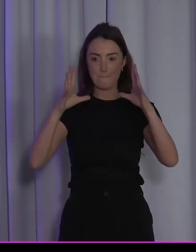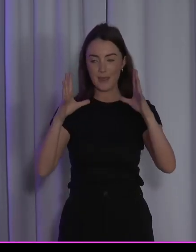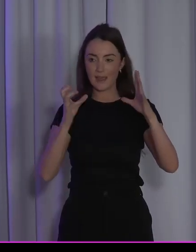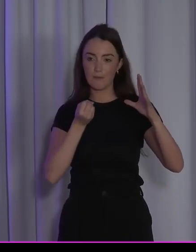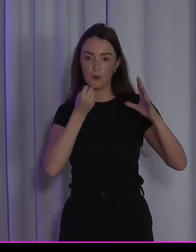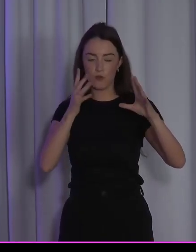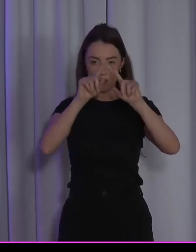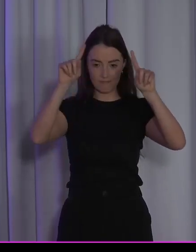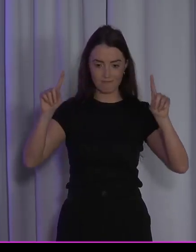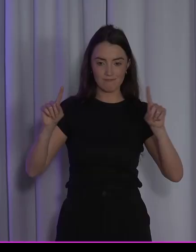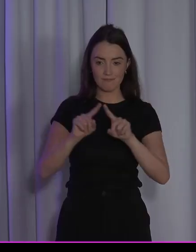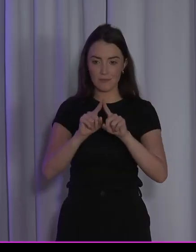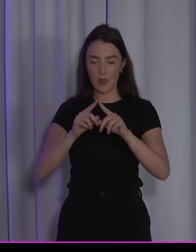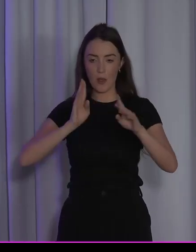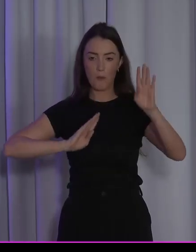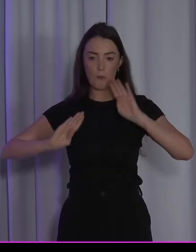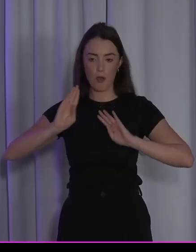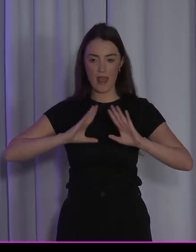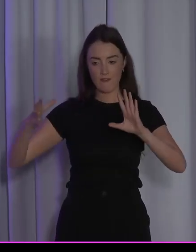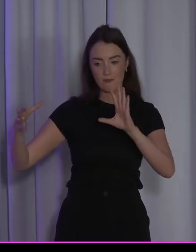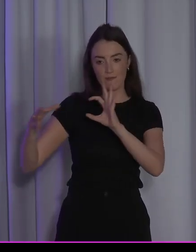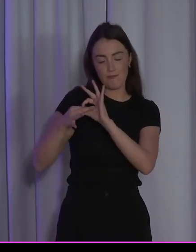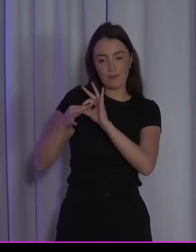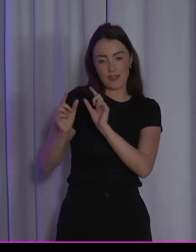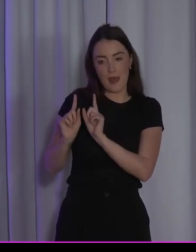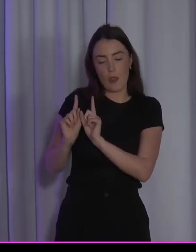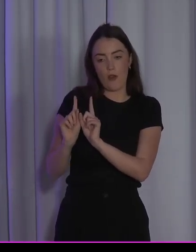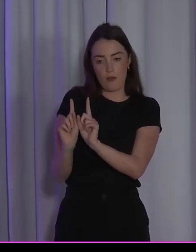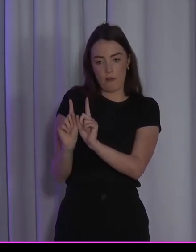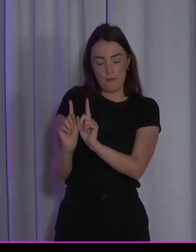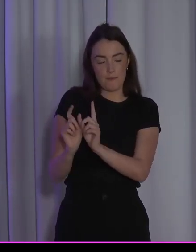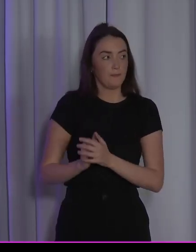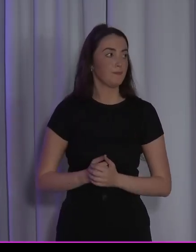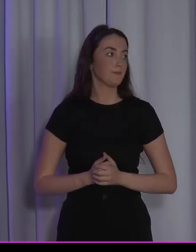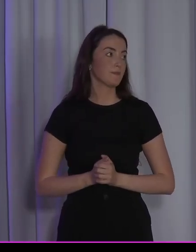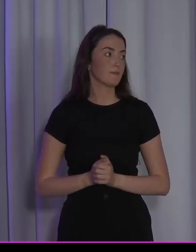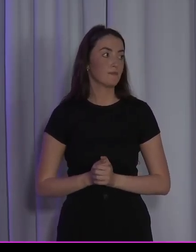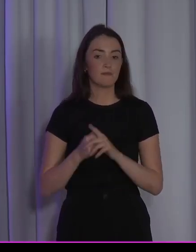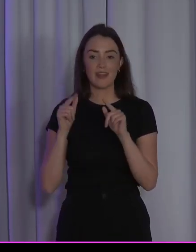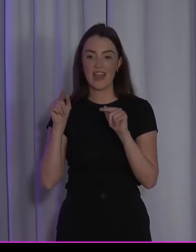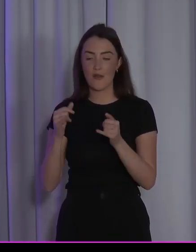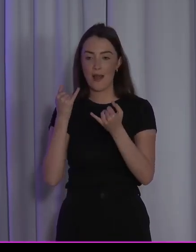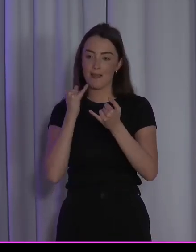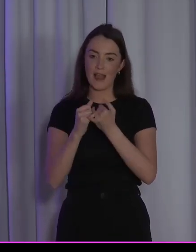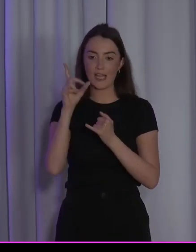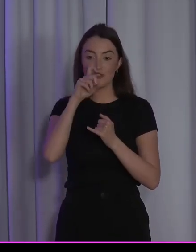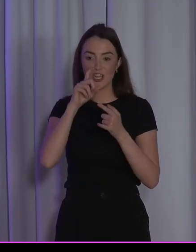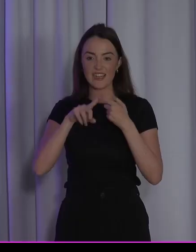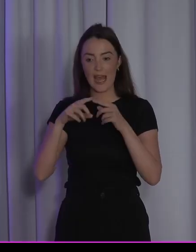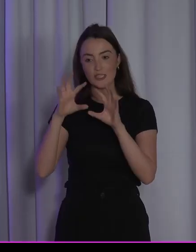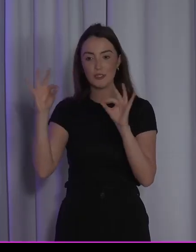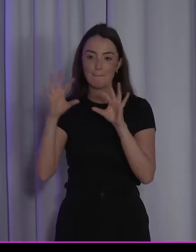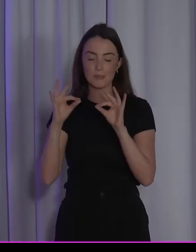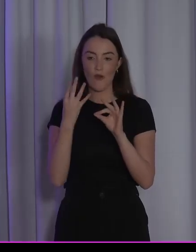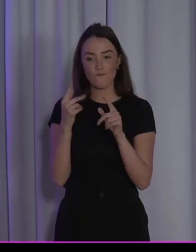of those thems are bravely born bound together. Here, a chicken chips curry with rice